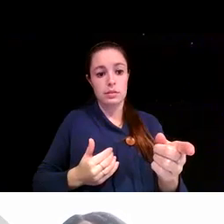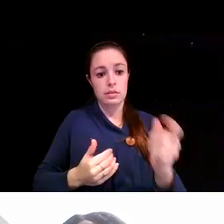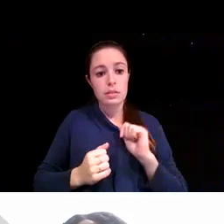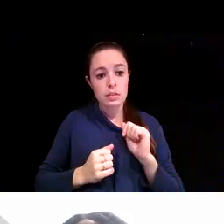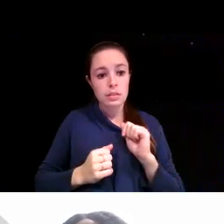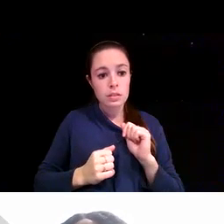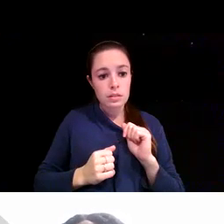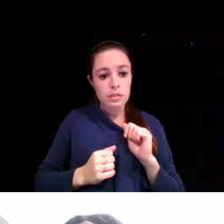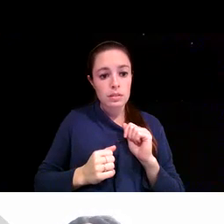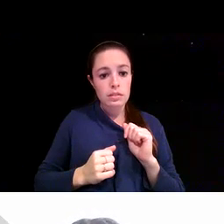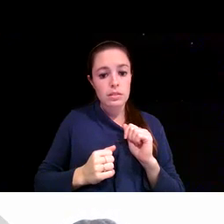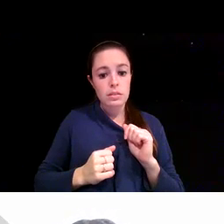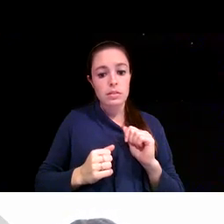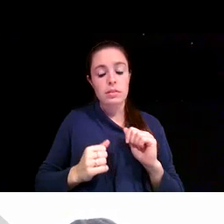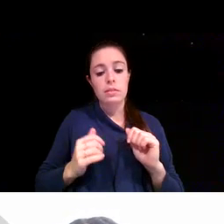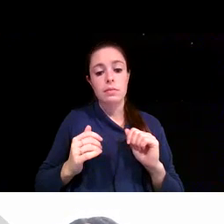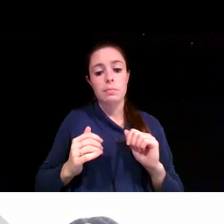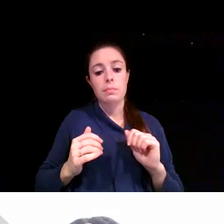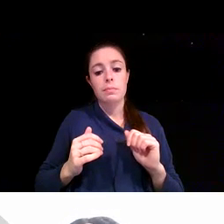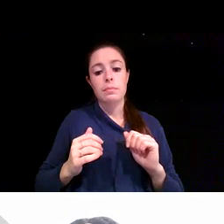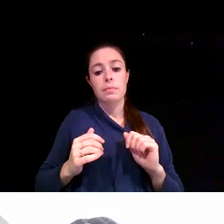585-504-2660. The Navigator